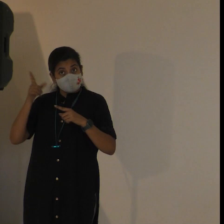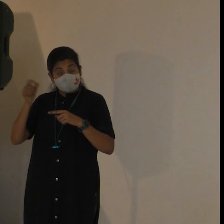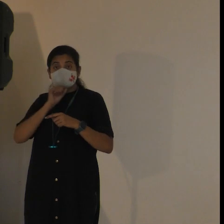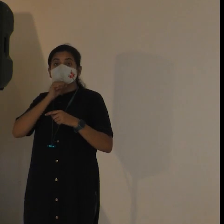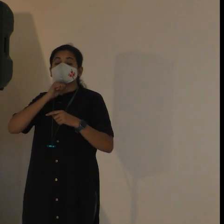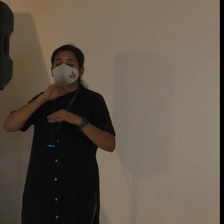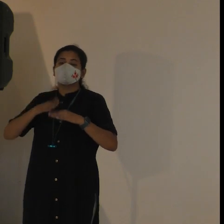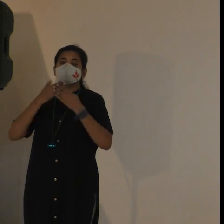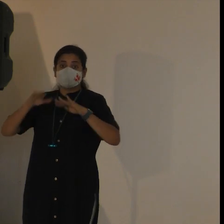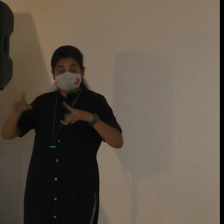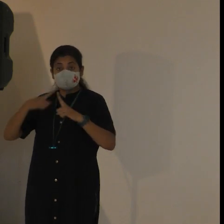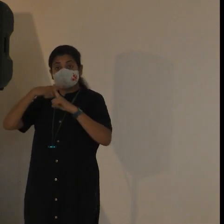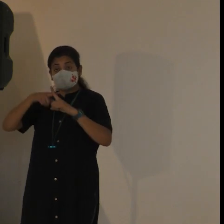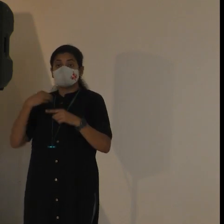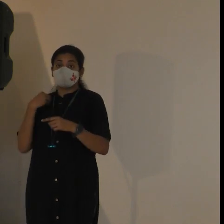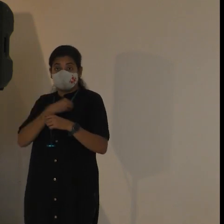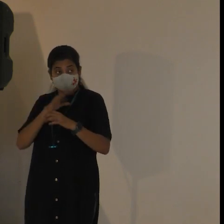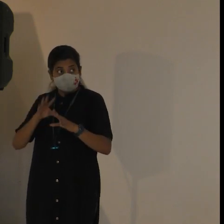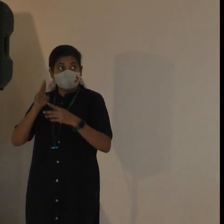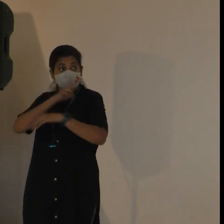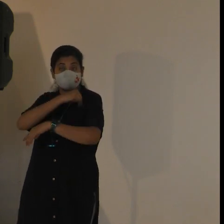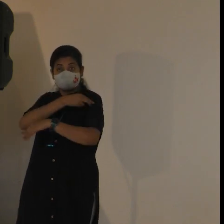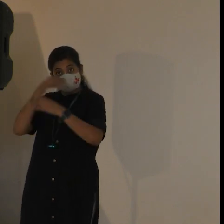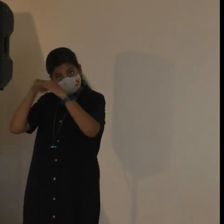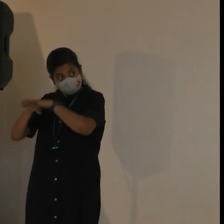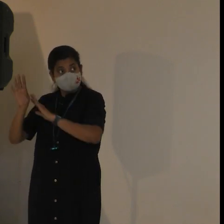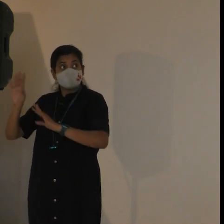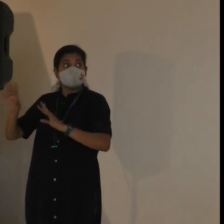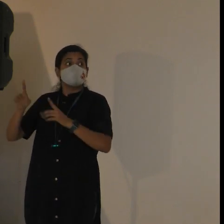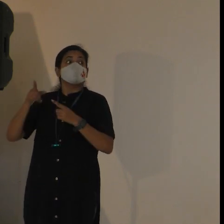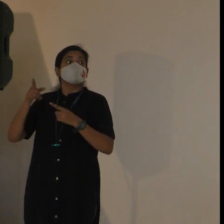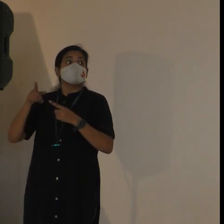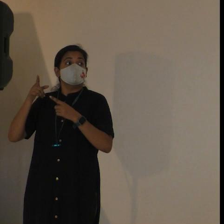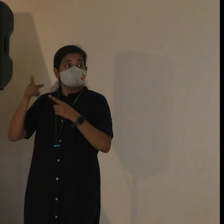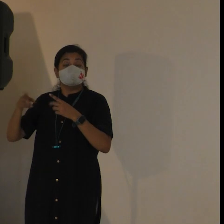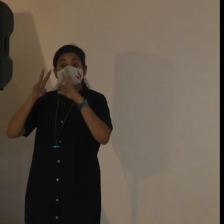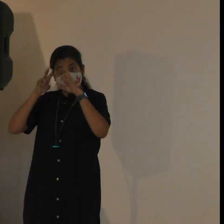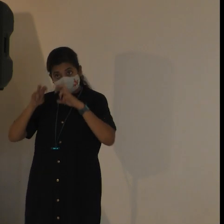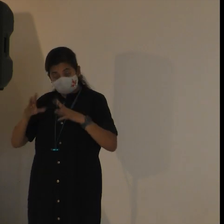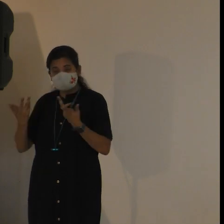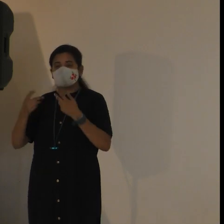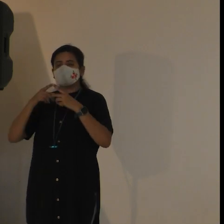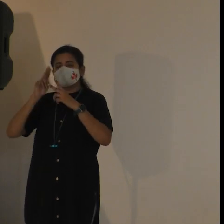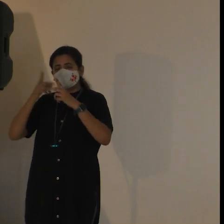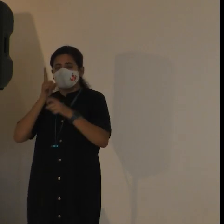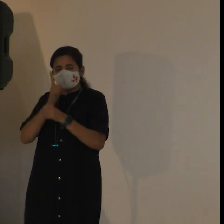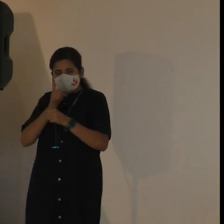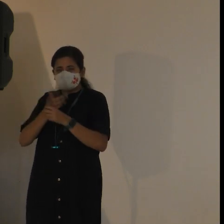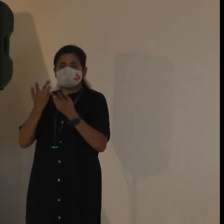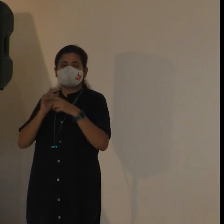student, he's been a surgeon at a hospital and in the armed forces, he was in 2 world wars, he's a researcher, an administrator, a